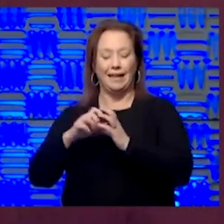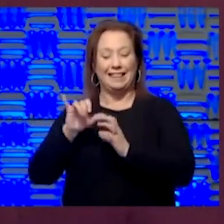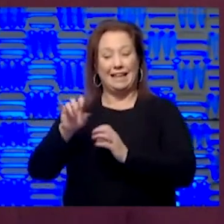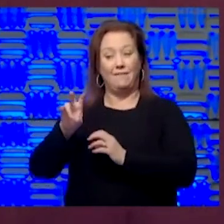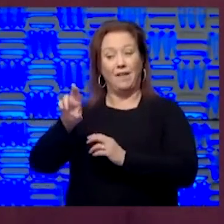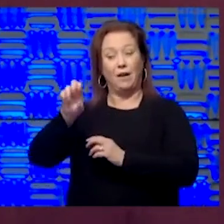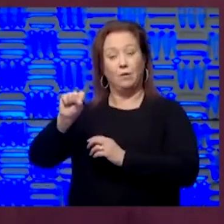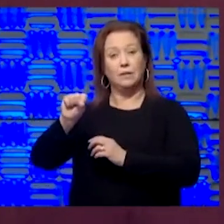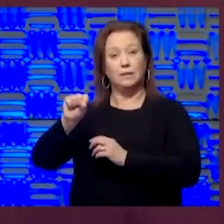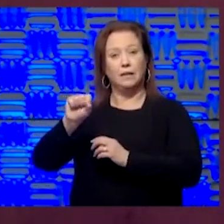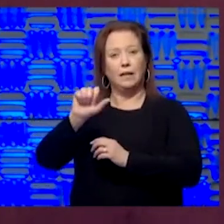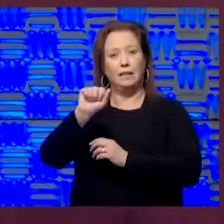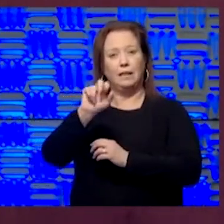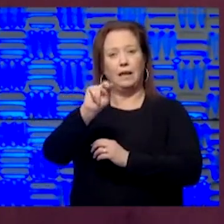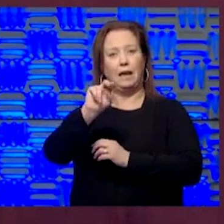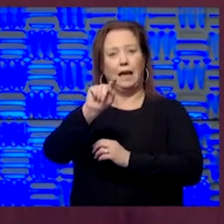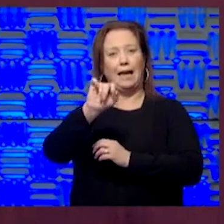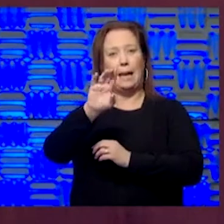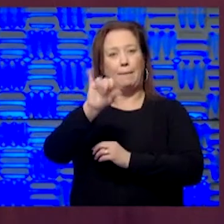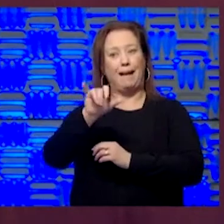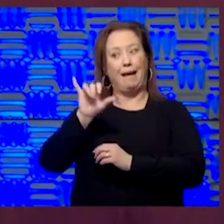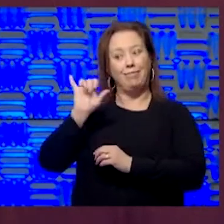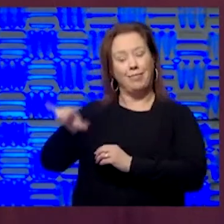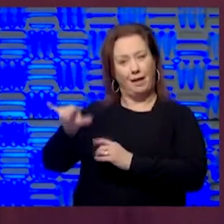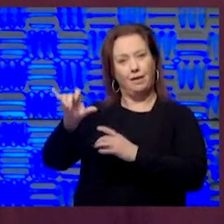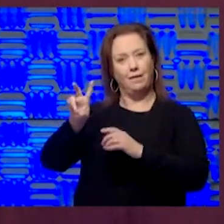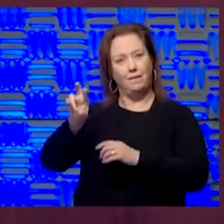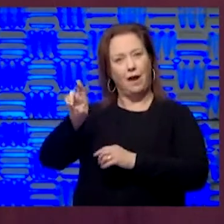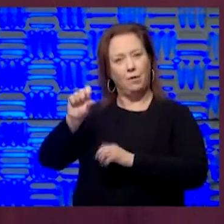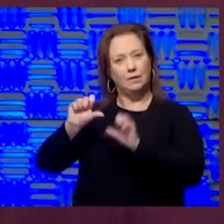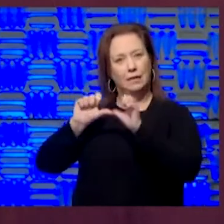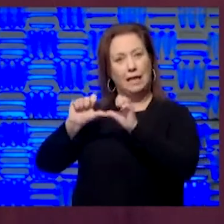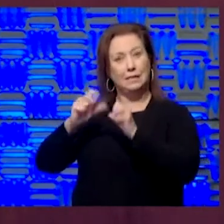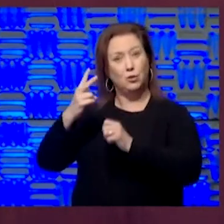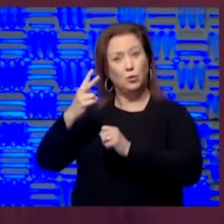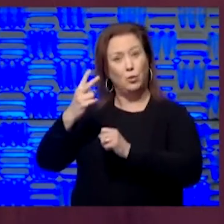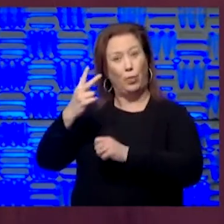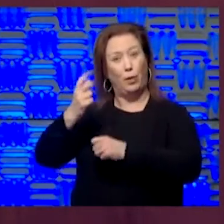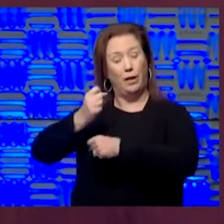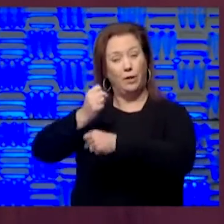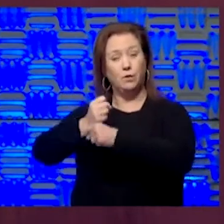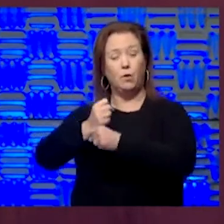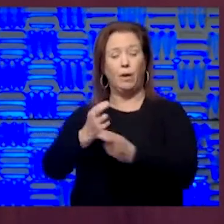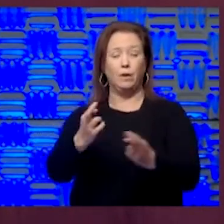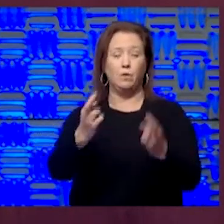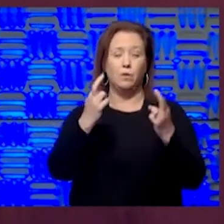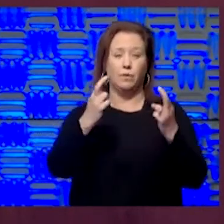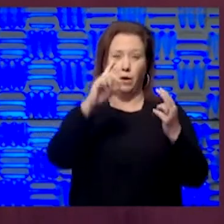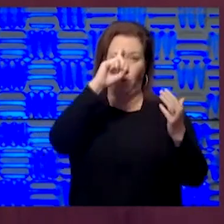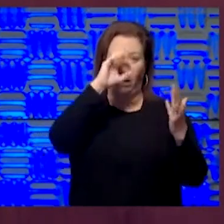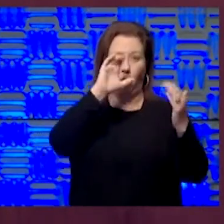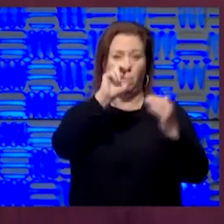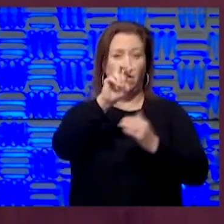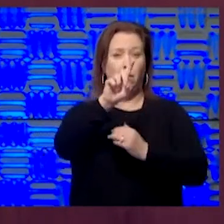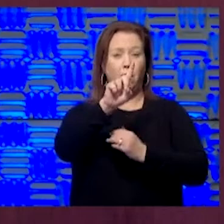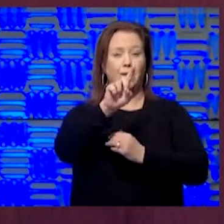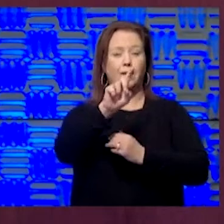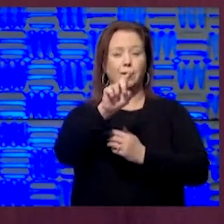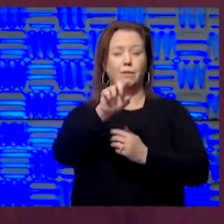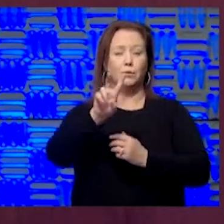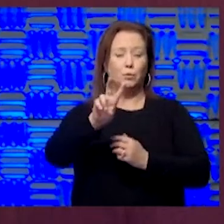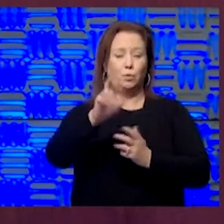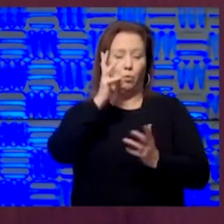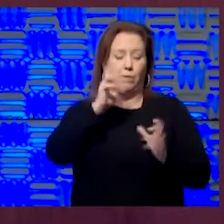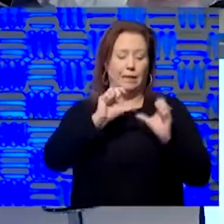that virus, actually the antibody lasted for 2 to 3 years afterwards. So we can cross our fingers. Maybe we'll see that. We don't, but like you said, we don't really know yet on